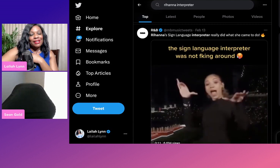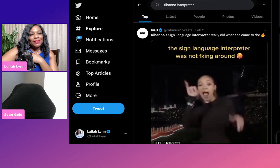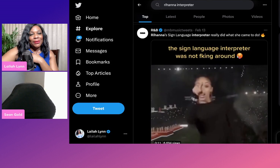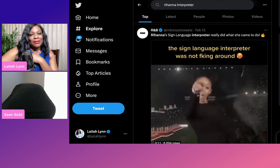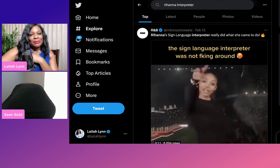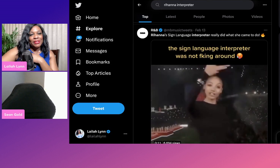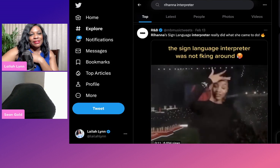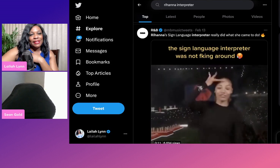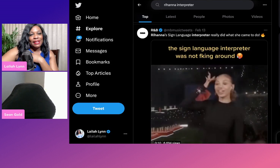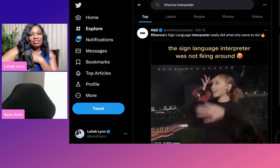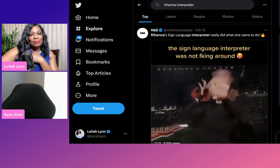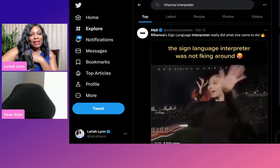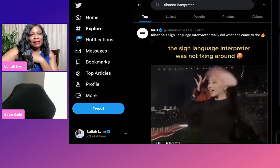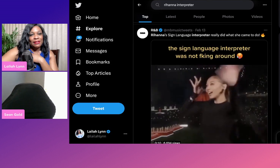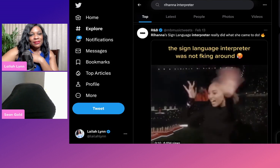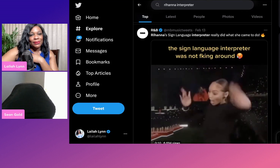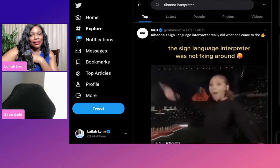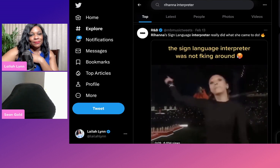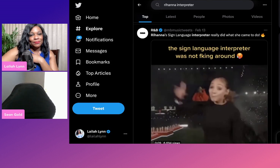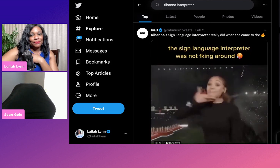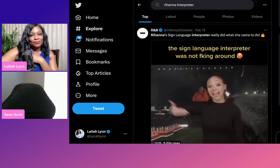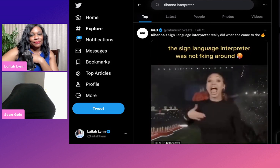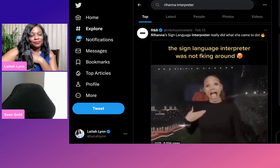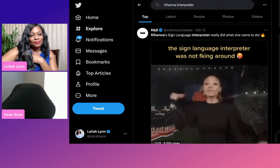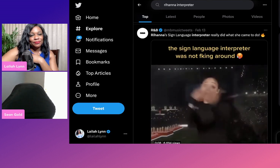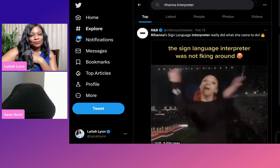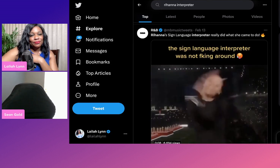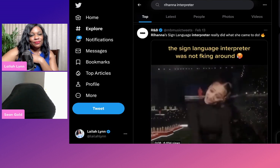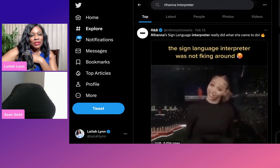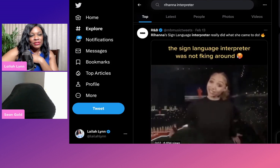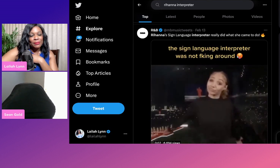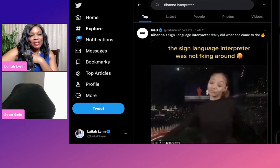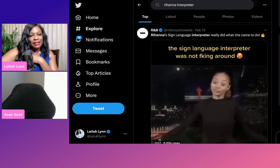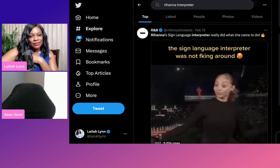It's definitely awesome to see. And she made history.